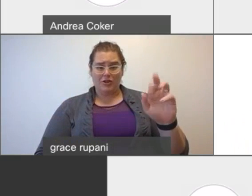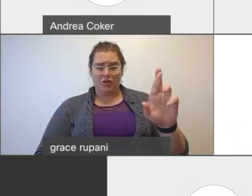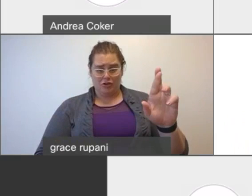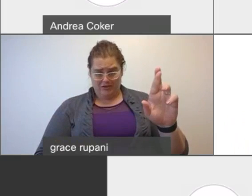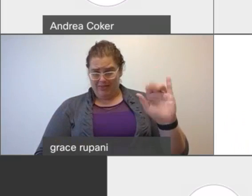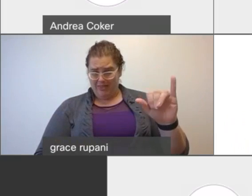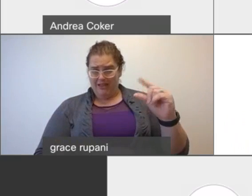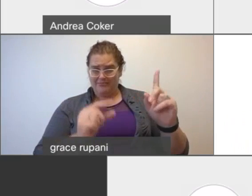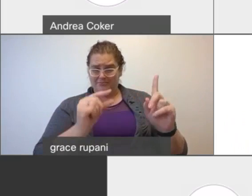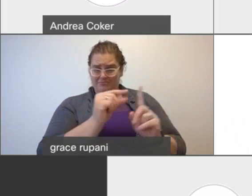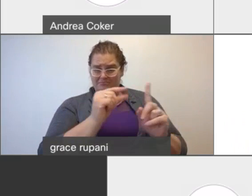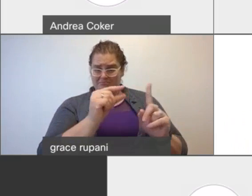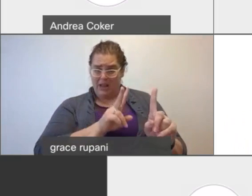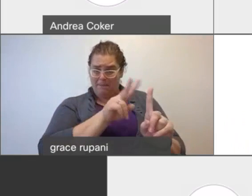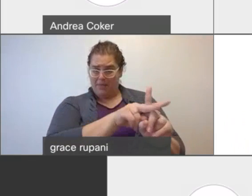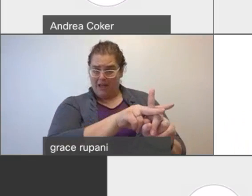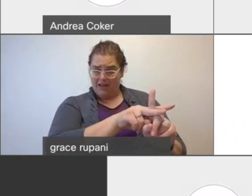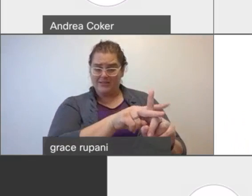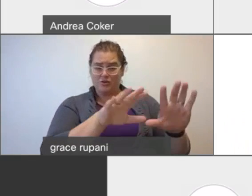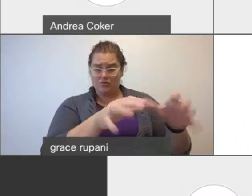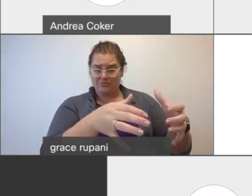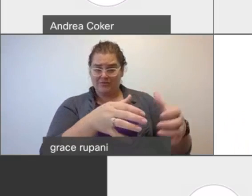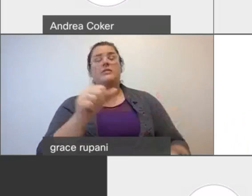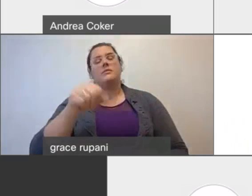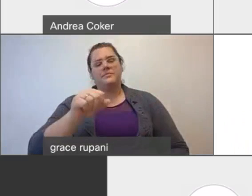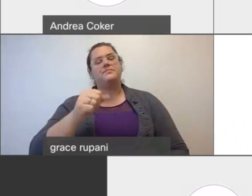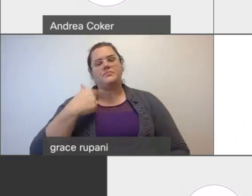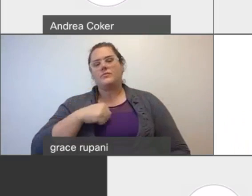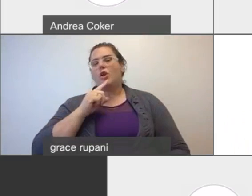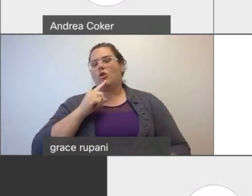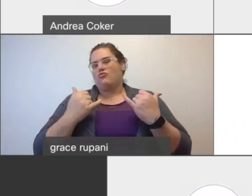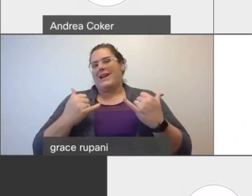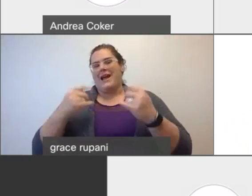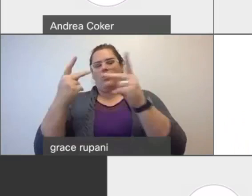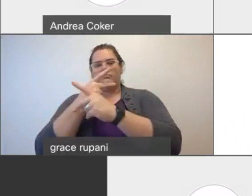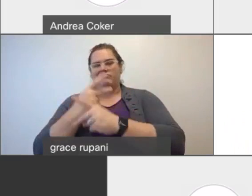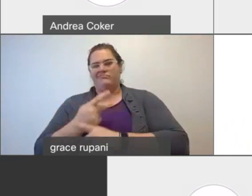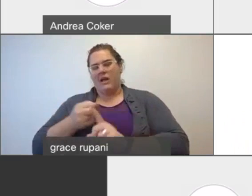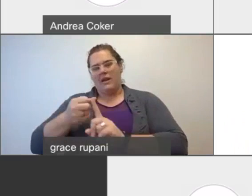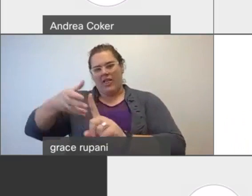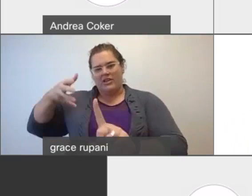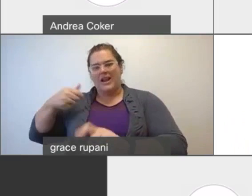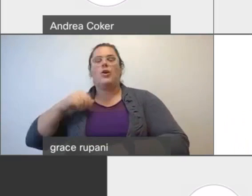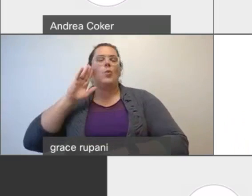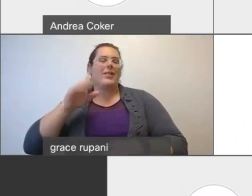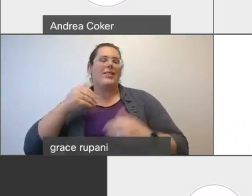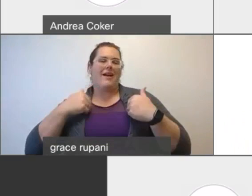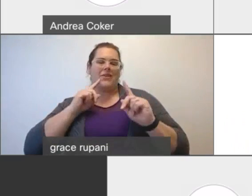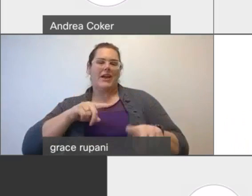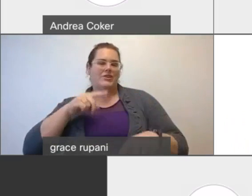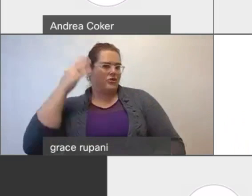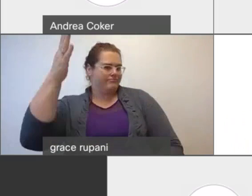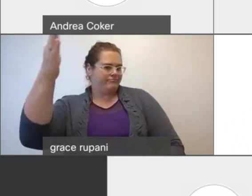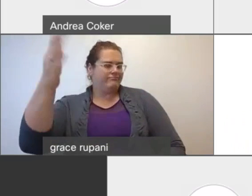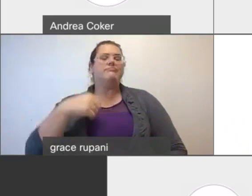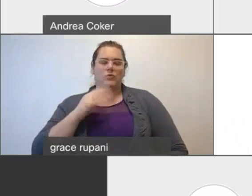of we're working that out. And we will be able to answer that more fully in the future. We want to make absolutely